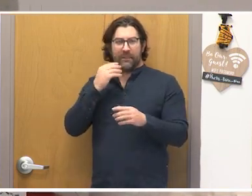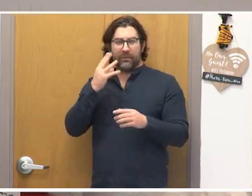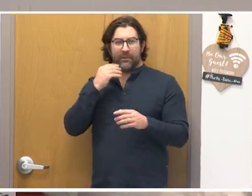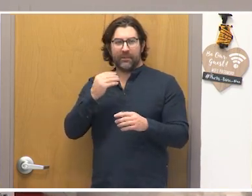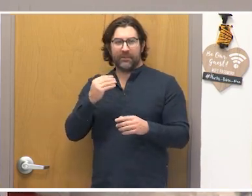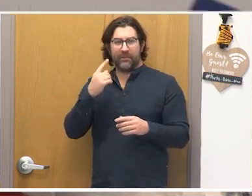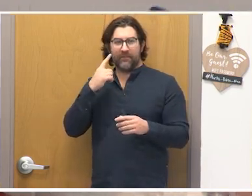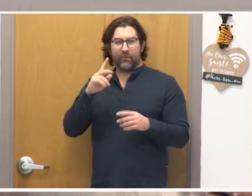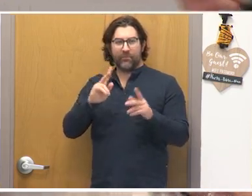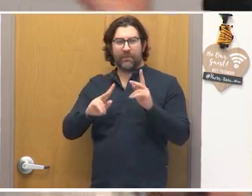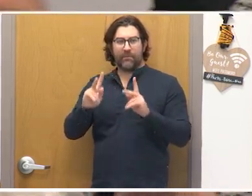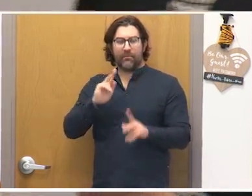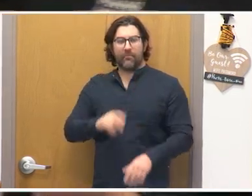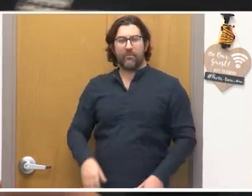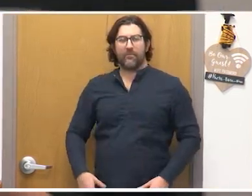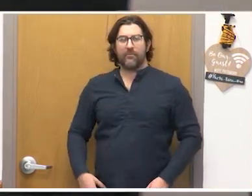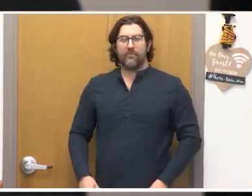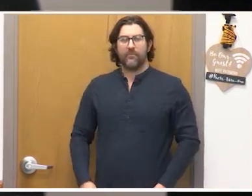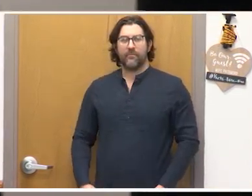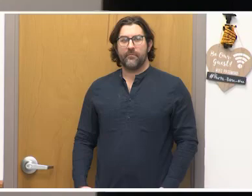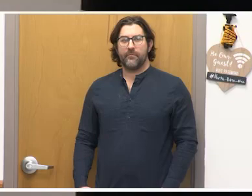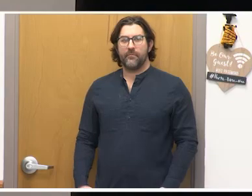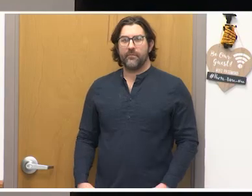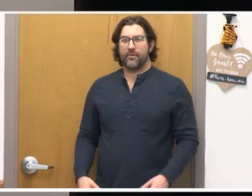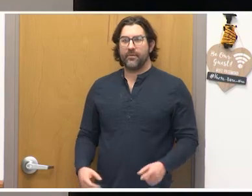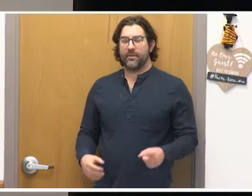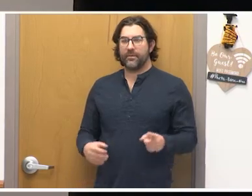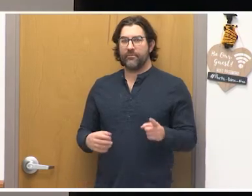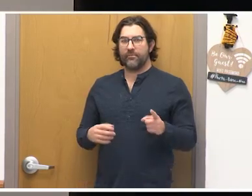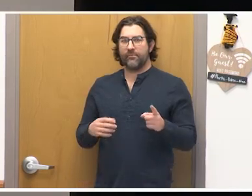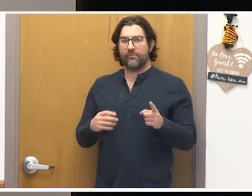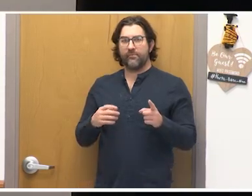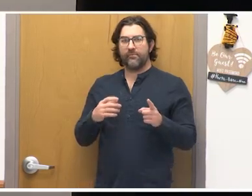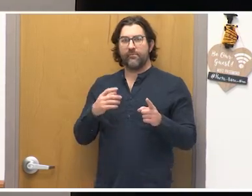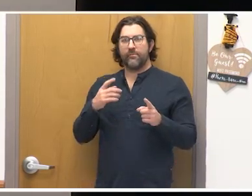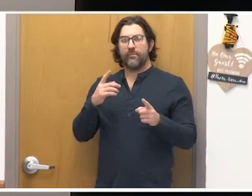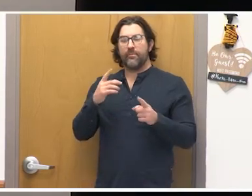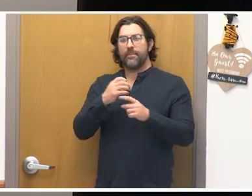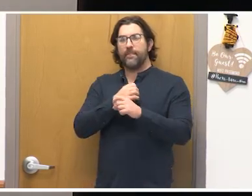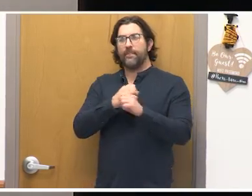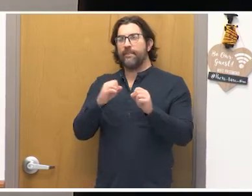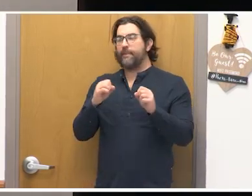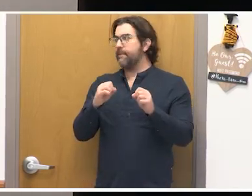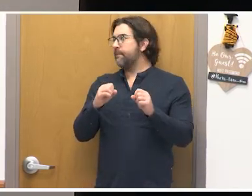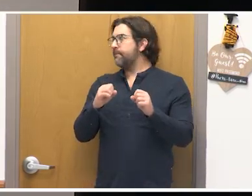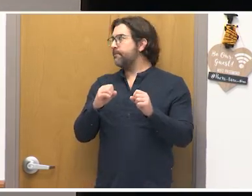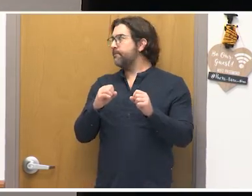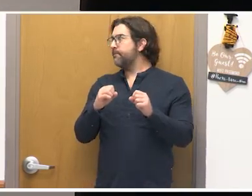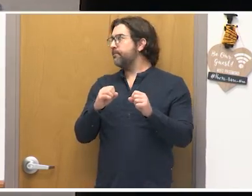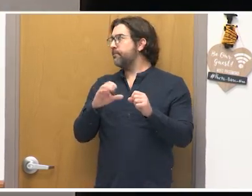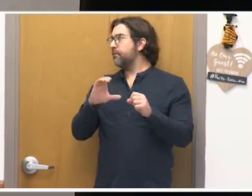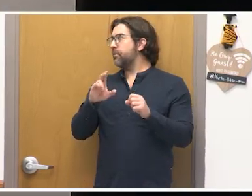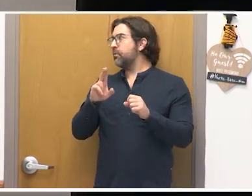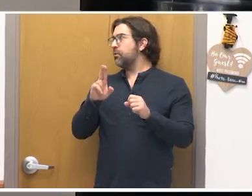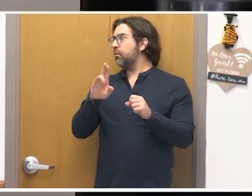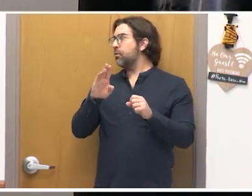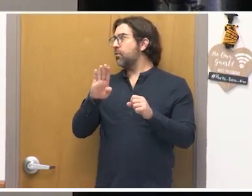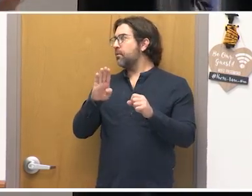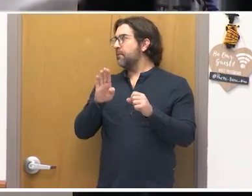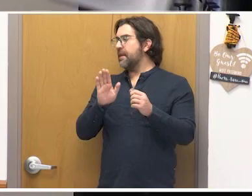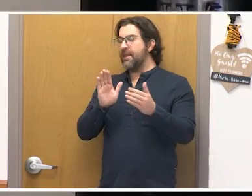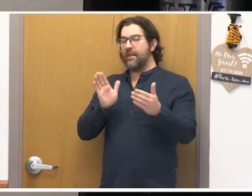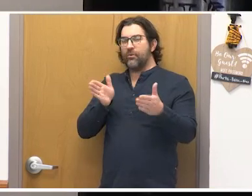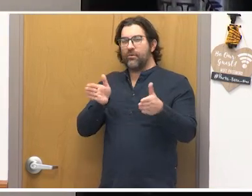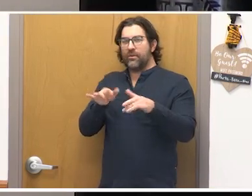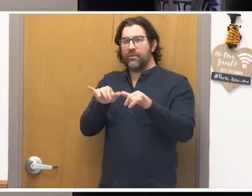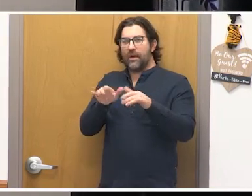for pedestrians. Do you want to add on? Yeah, I'll just add on to that a little bit. So the safety really comes from the roadway design. So the curb extensions that are narrowing the